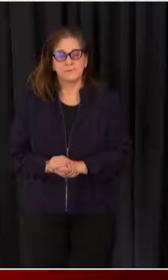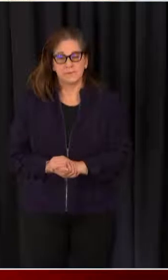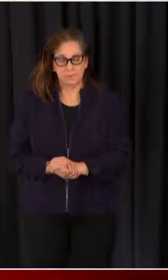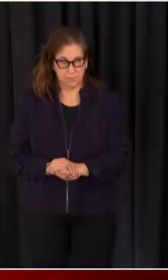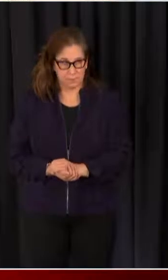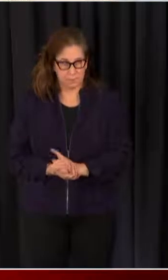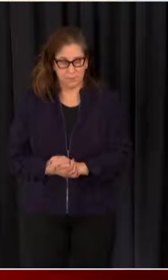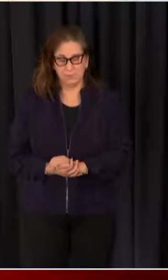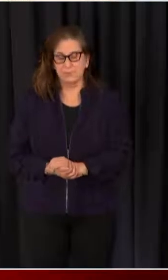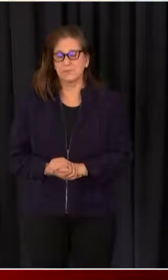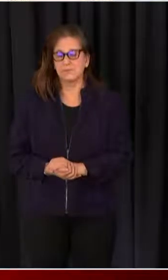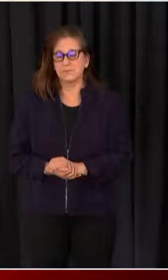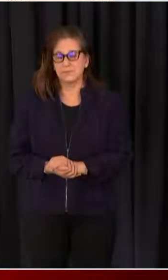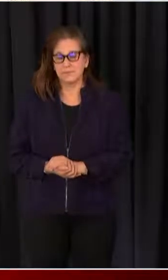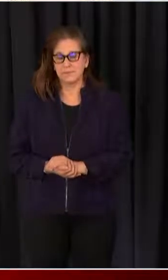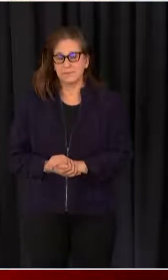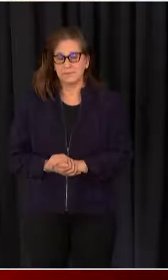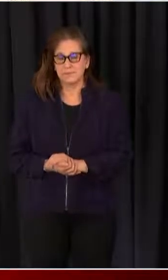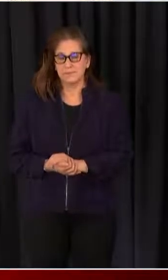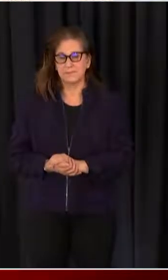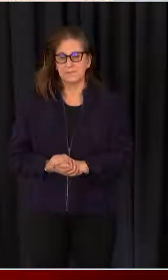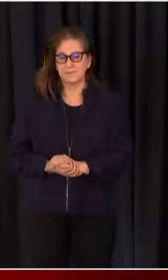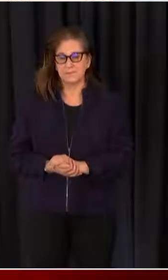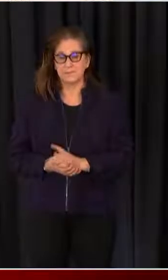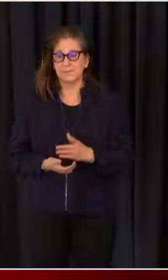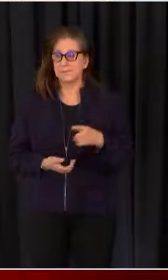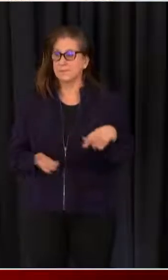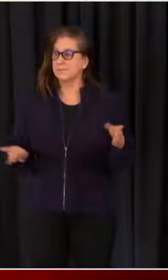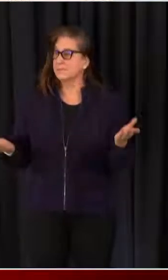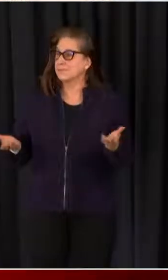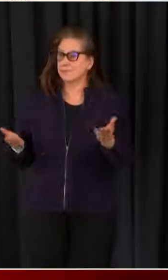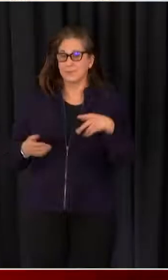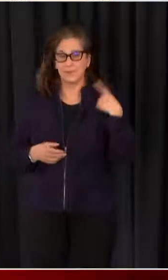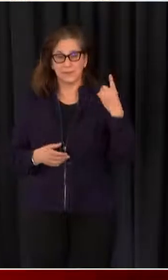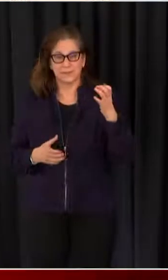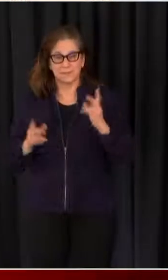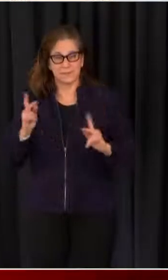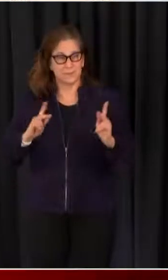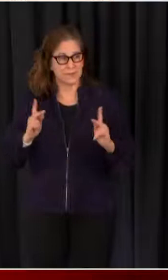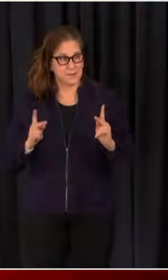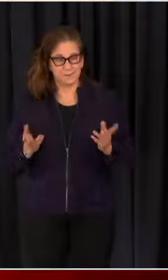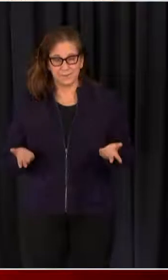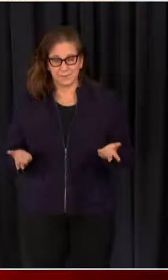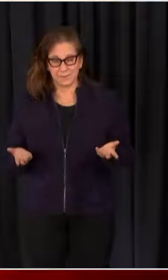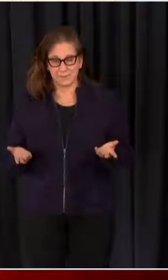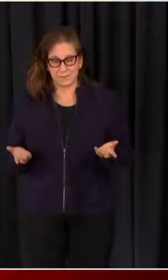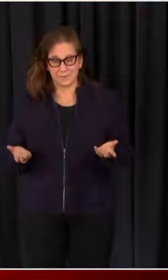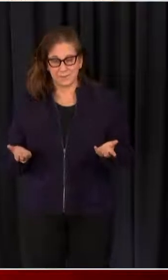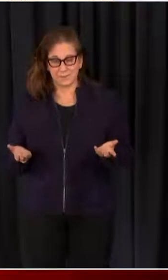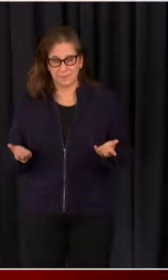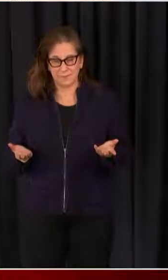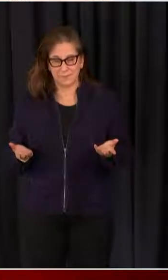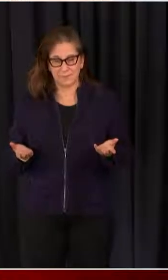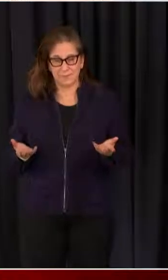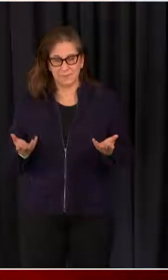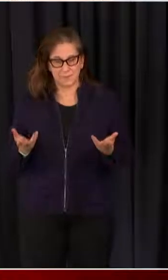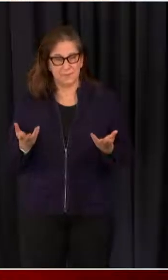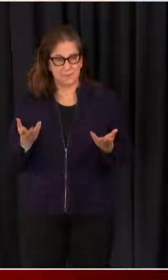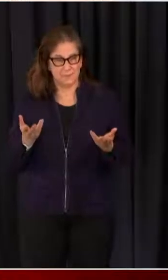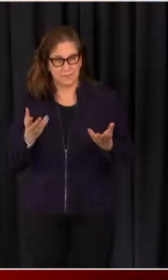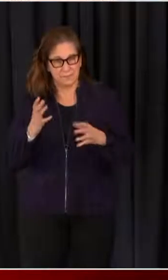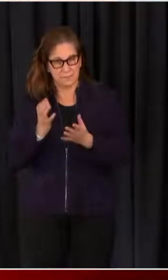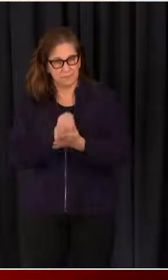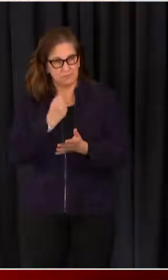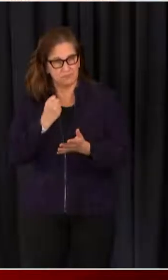from COVID-19. So Washingtonians are encouraged, as has always been the case, to get the